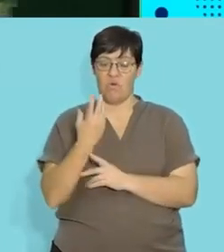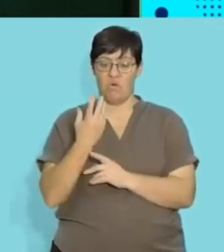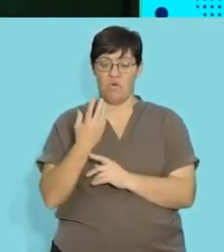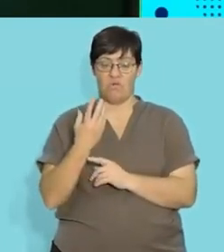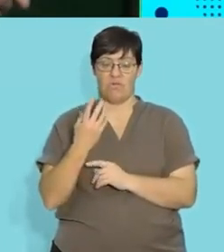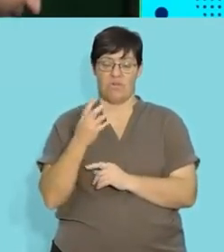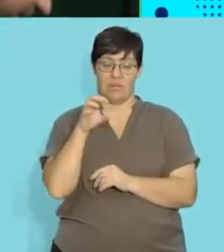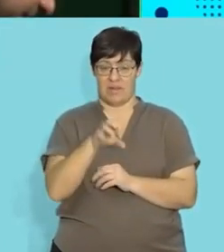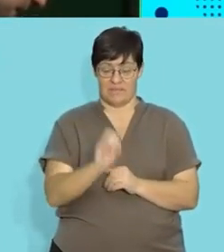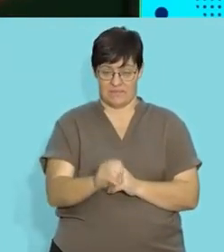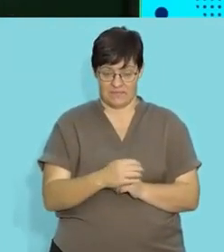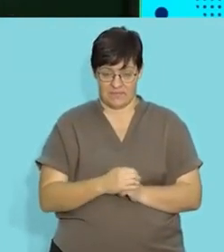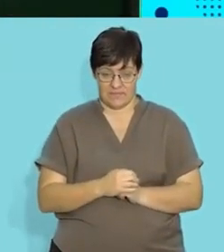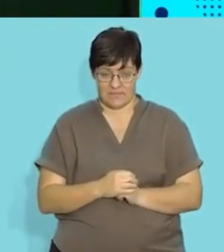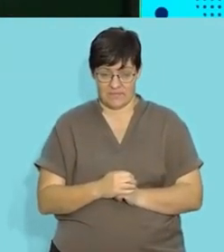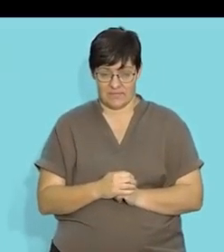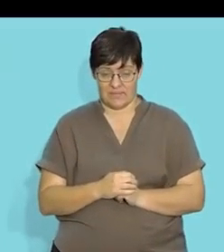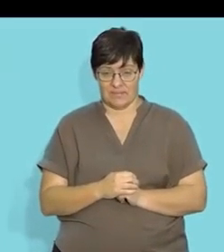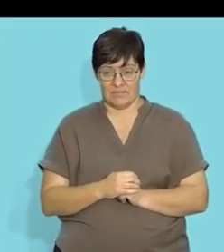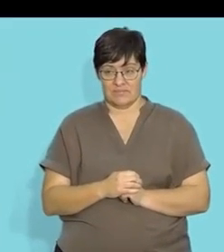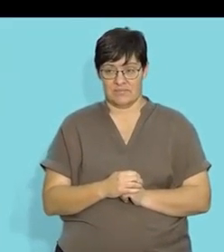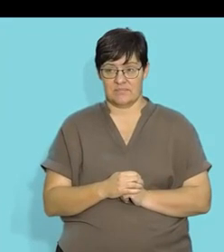the plant.